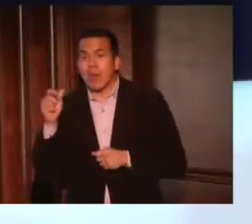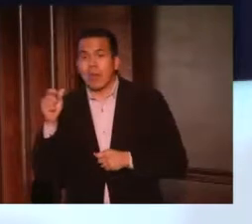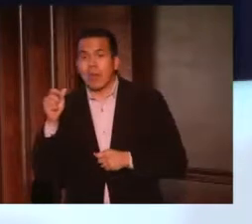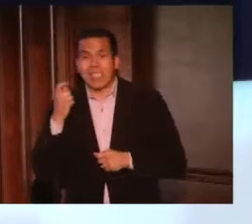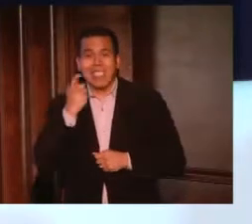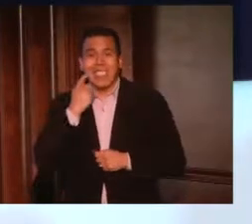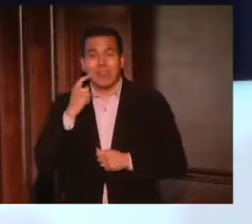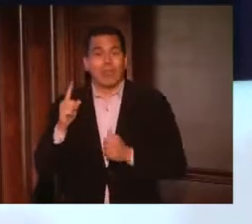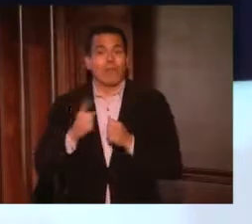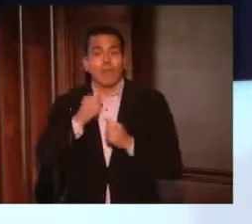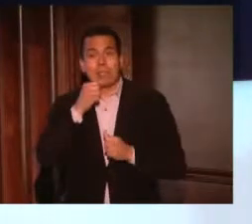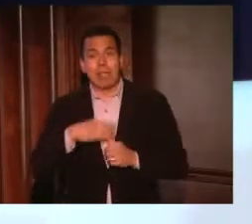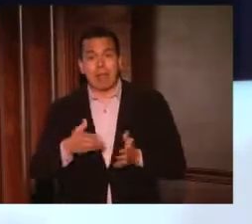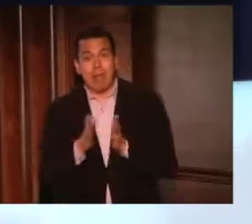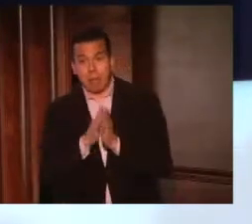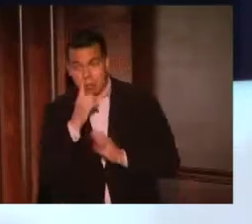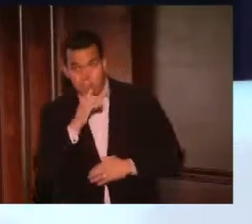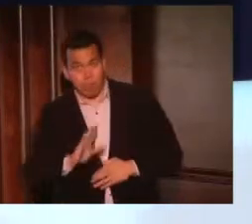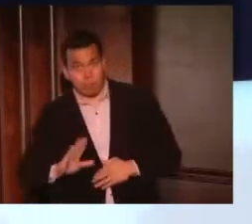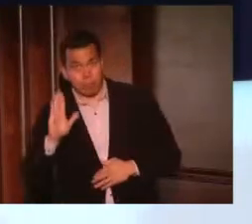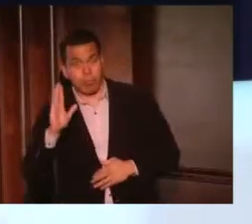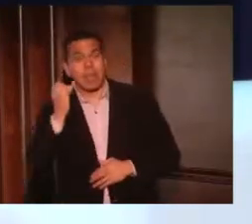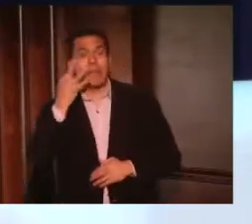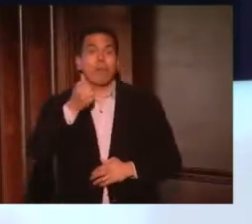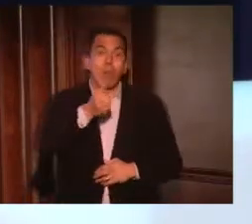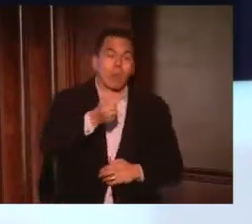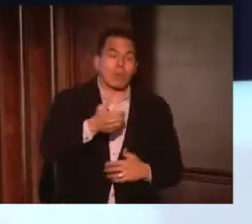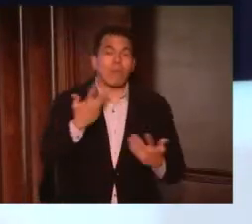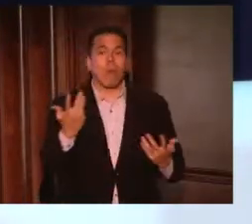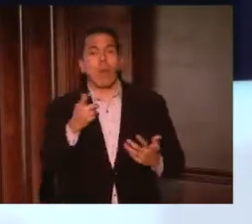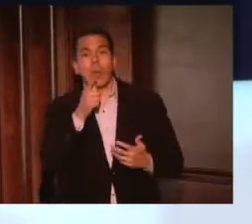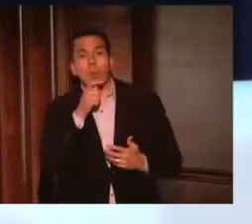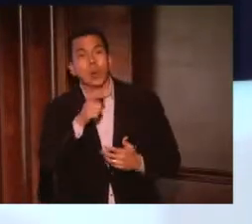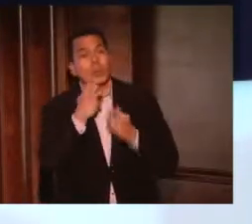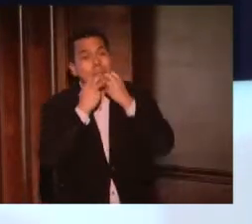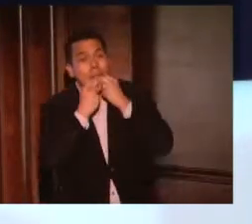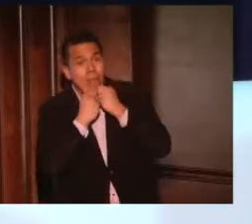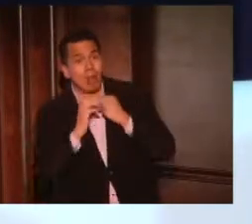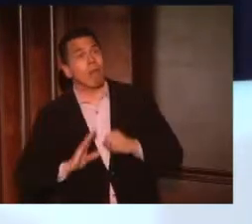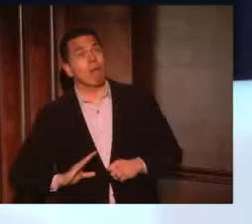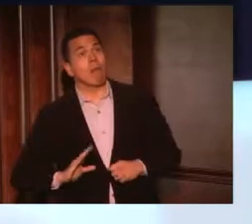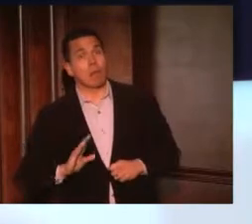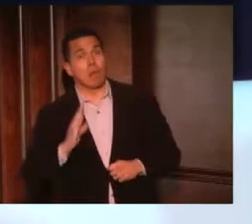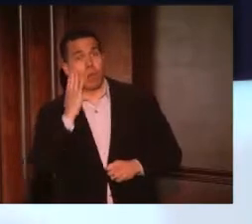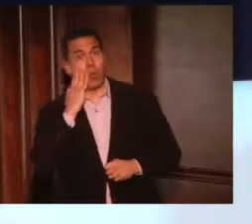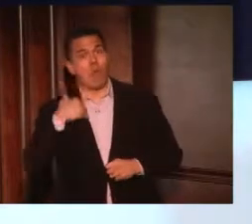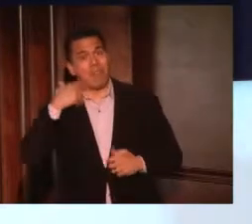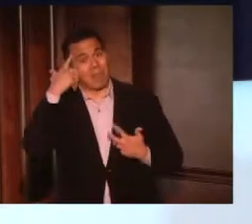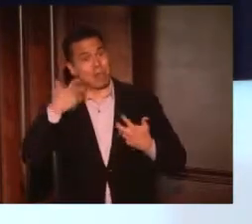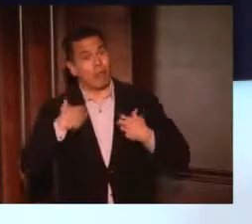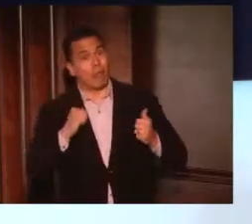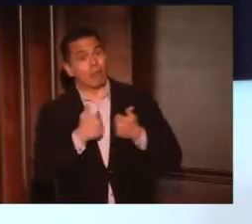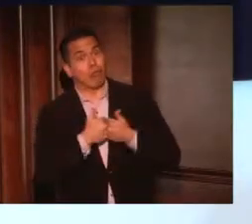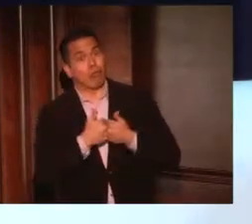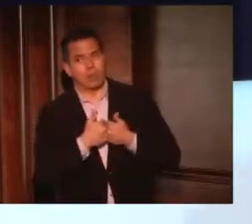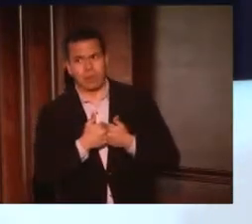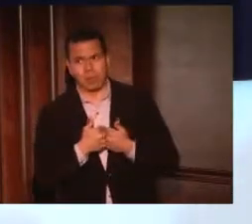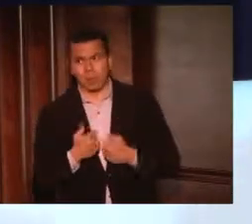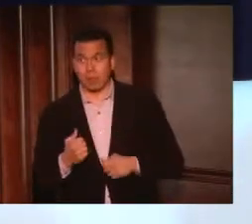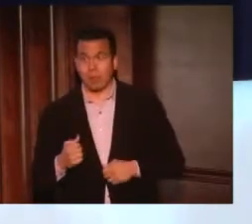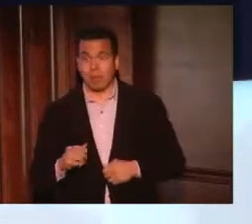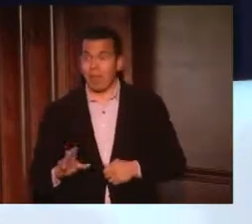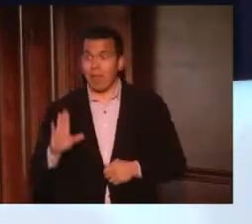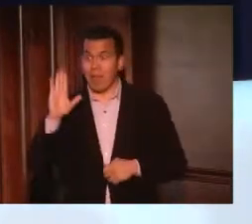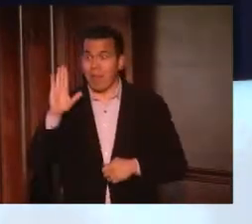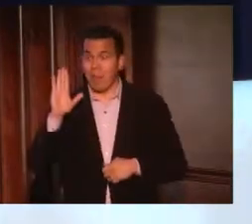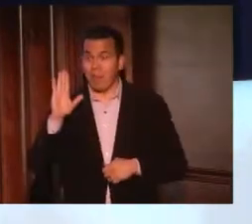someone, either yourself or someone you love, that has had a mental health condition. And it will happen to one in four of us. It